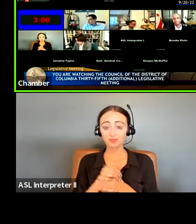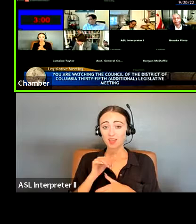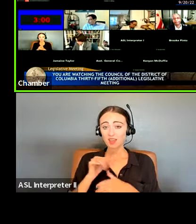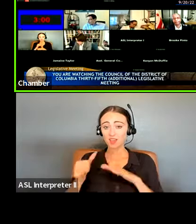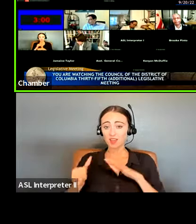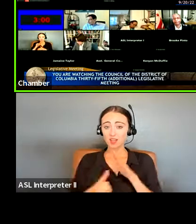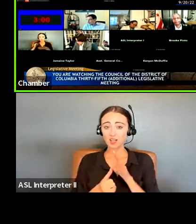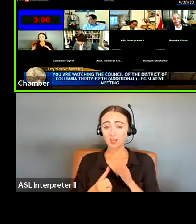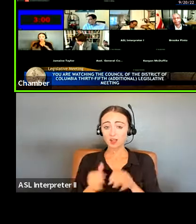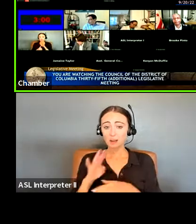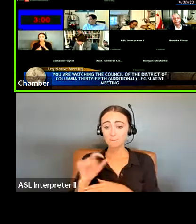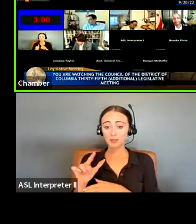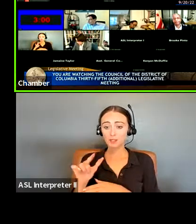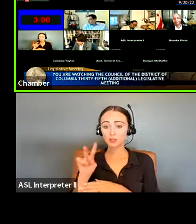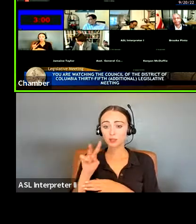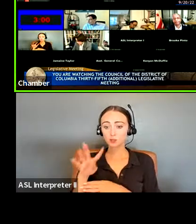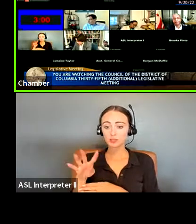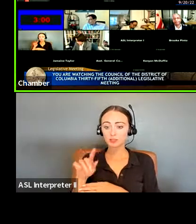bill, Bill